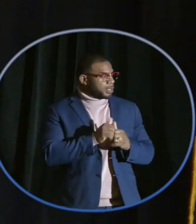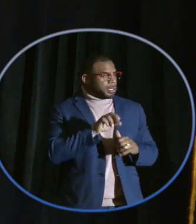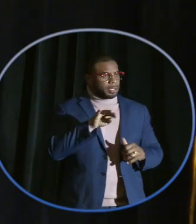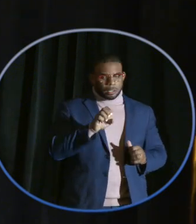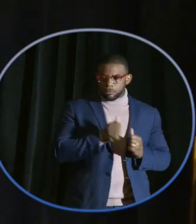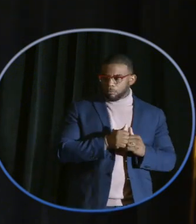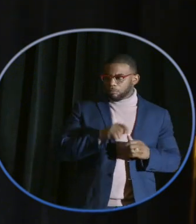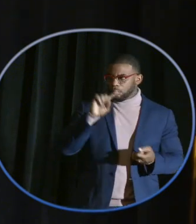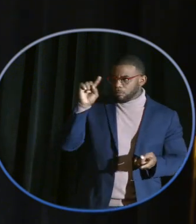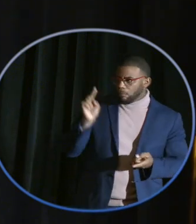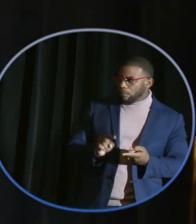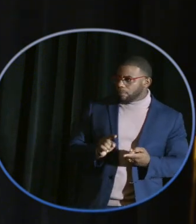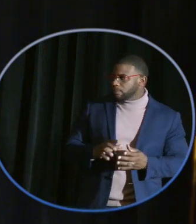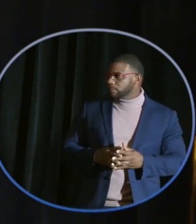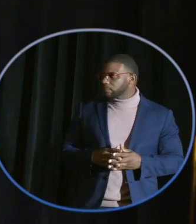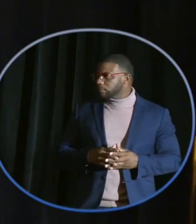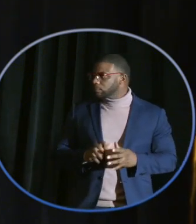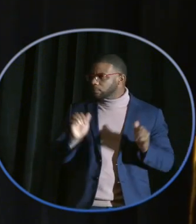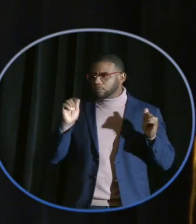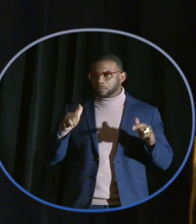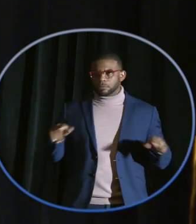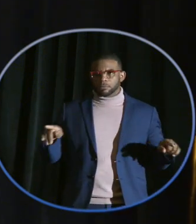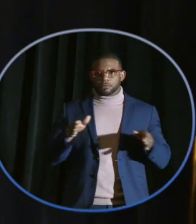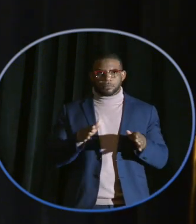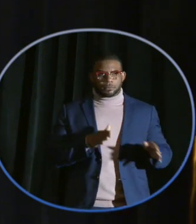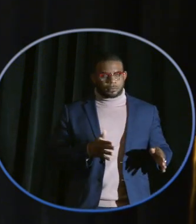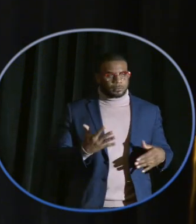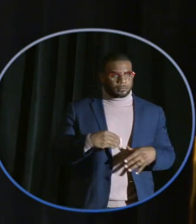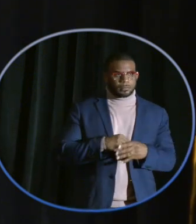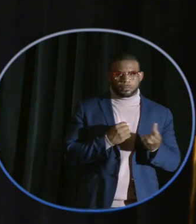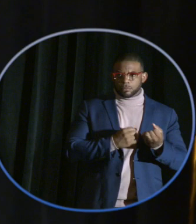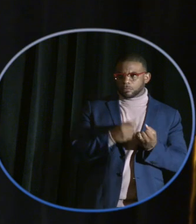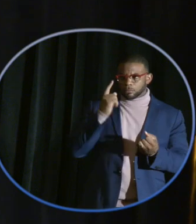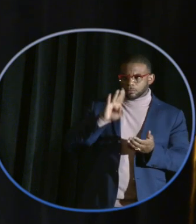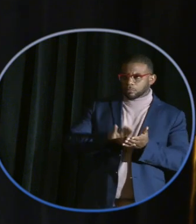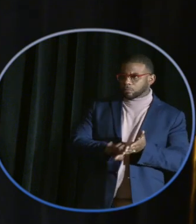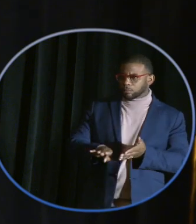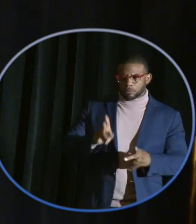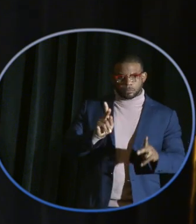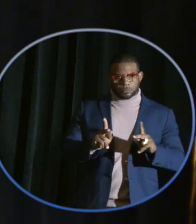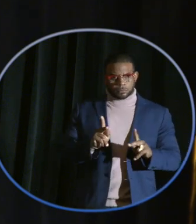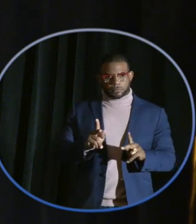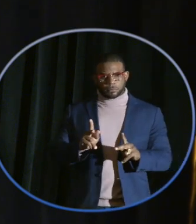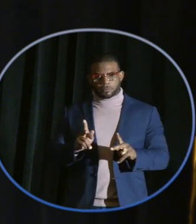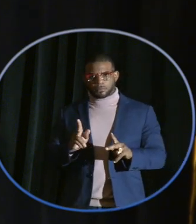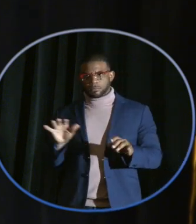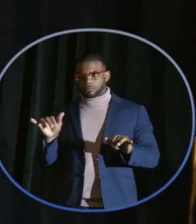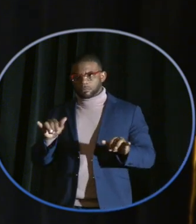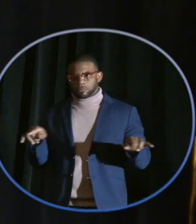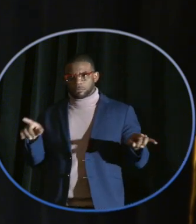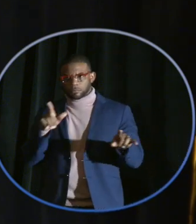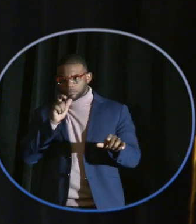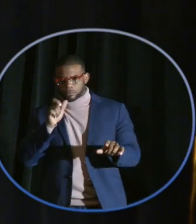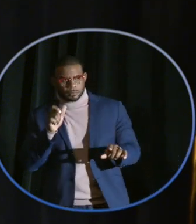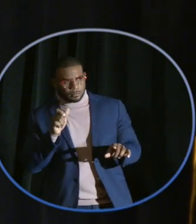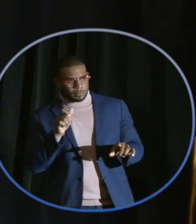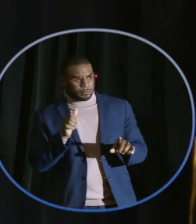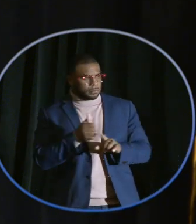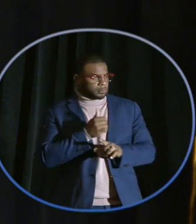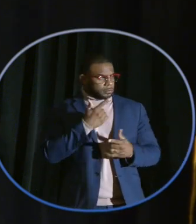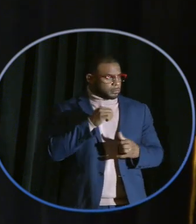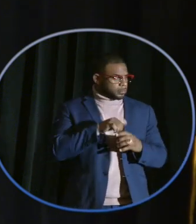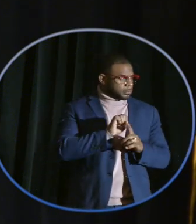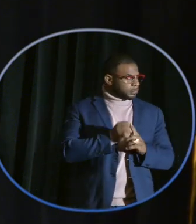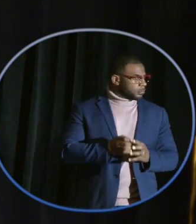crime reduction in all the ways, including support for marginalized people, like those who are re-entering